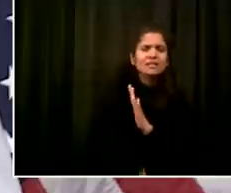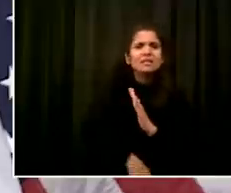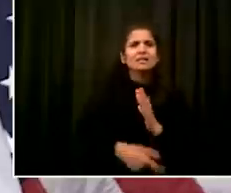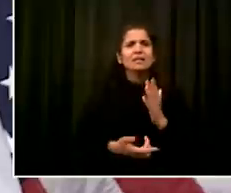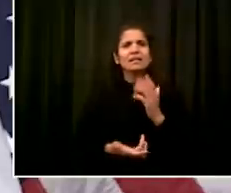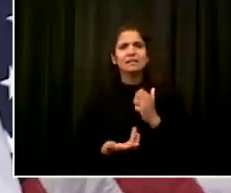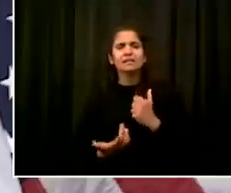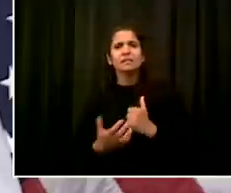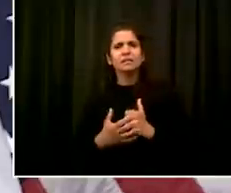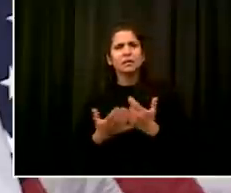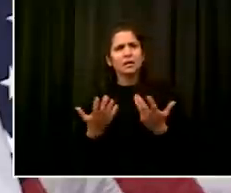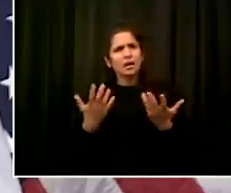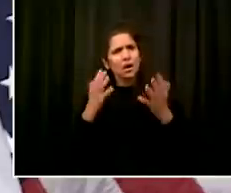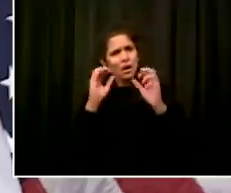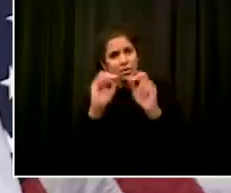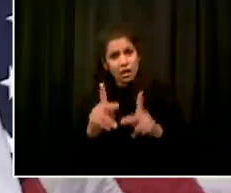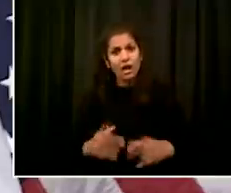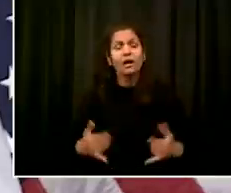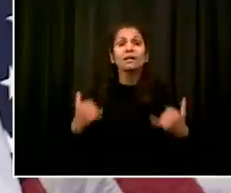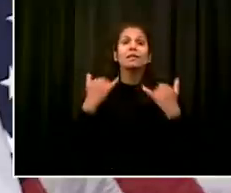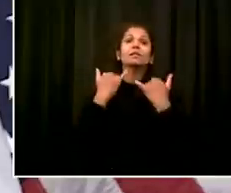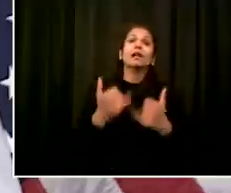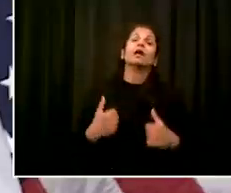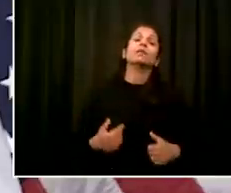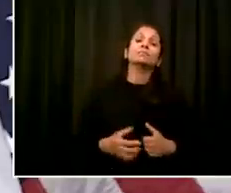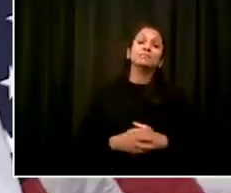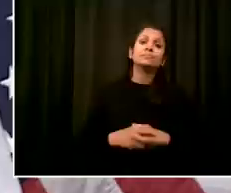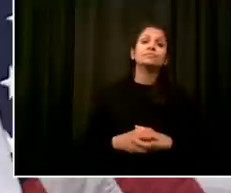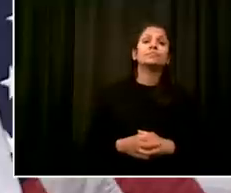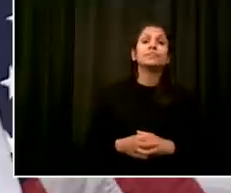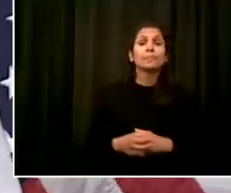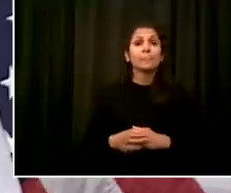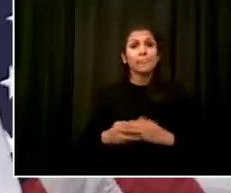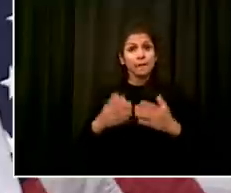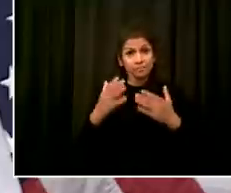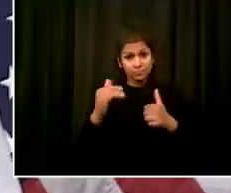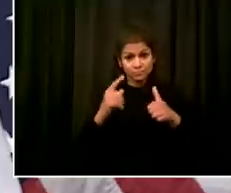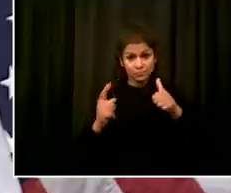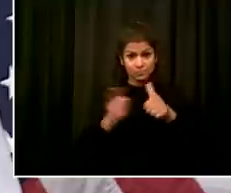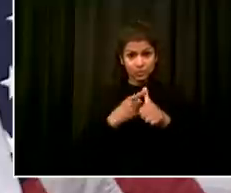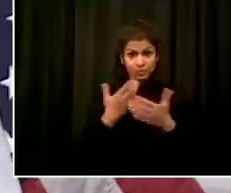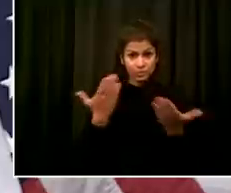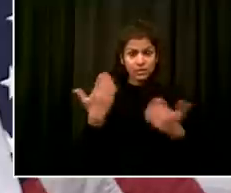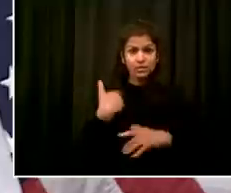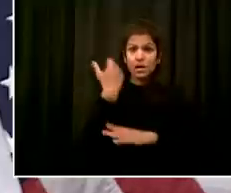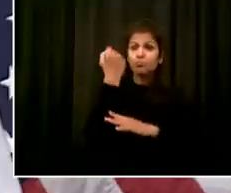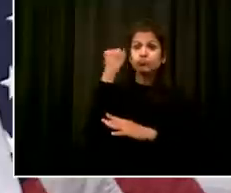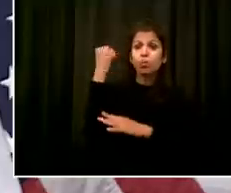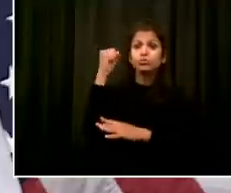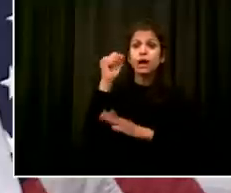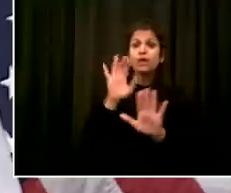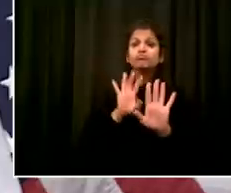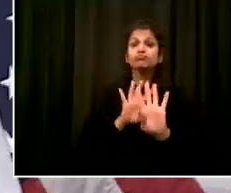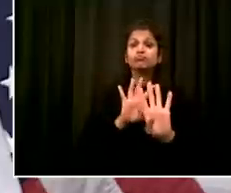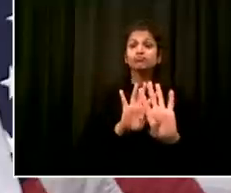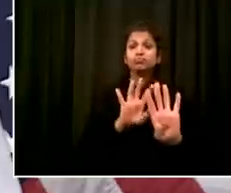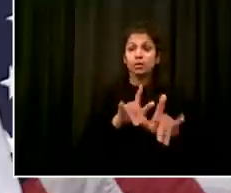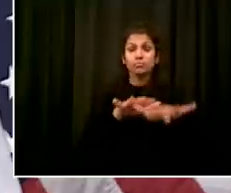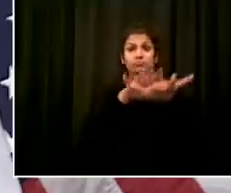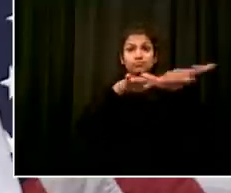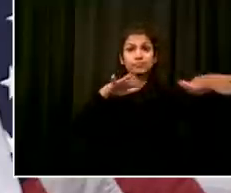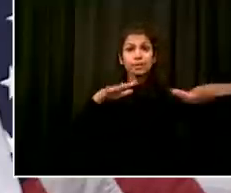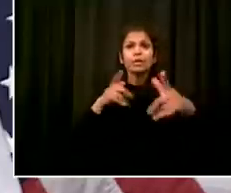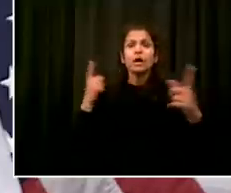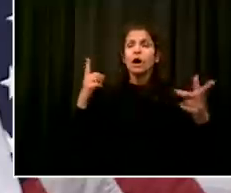beginning, it didn't even need to be said, because the commissioner was abundantly clear. He wanted to